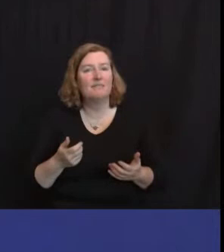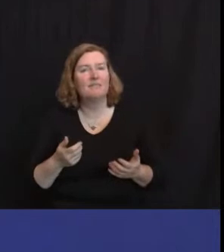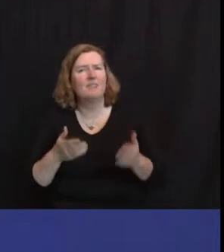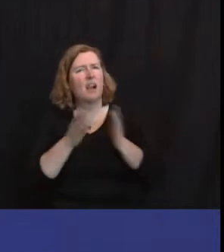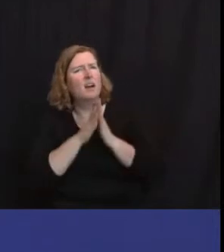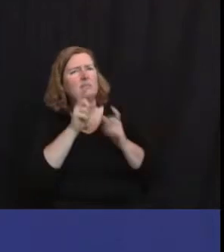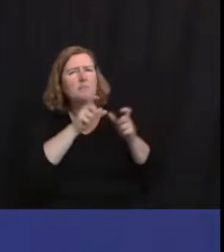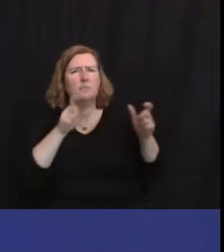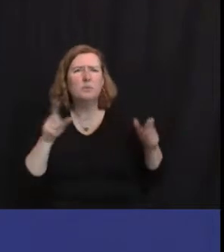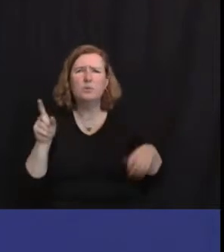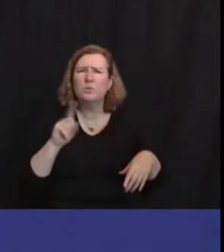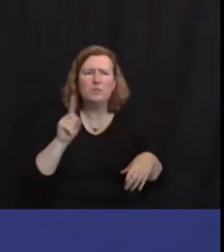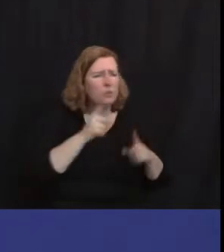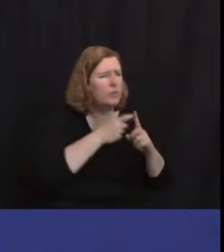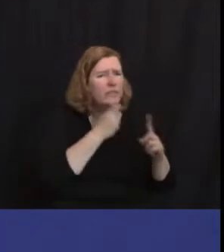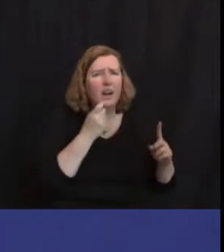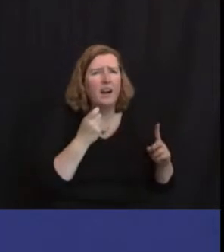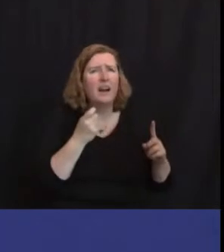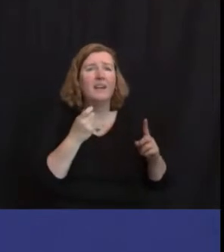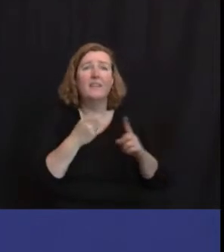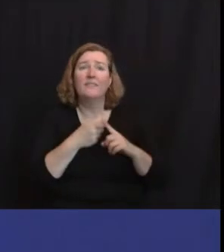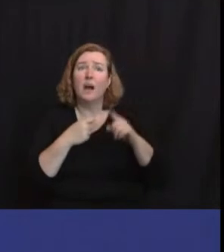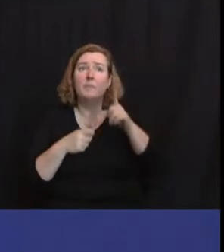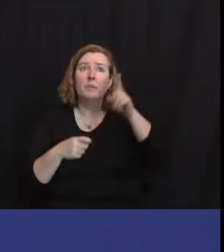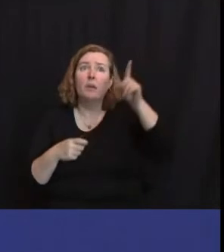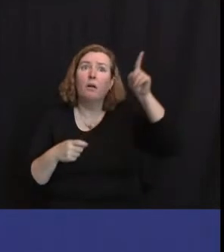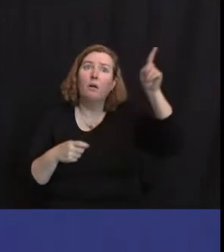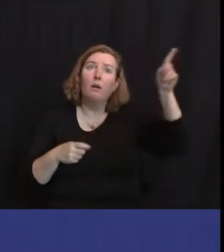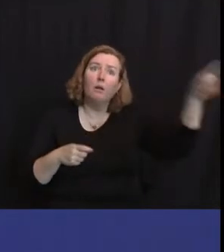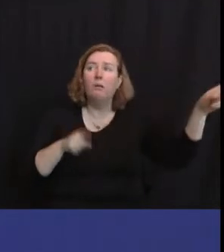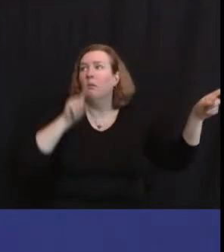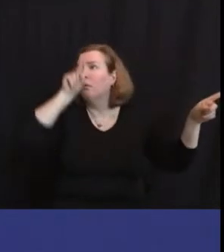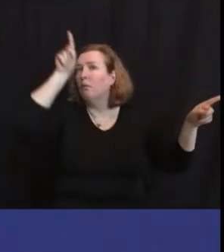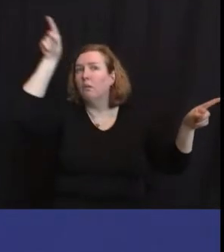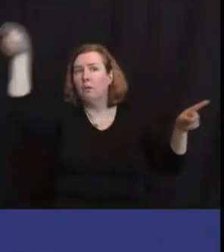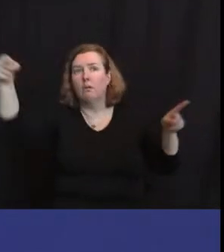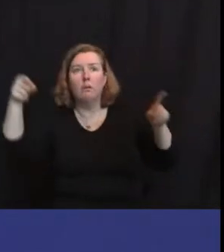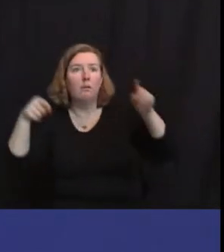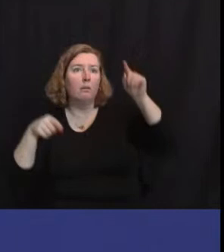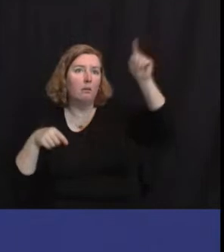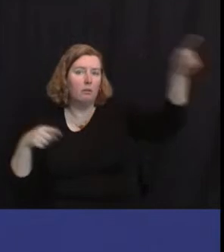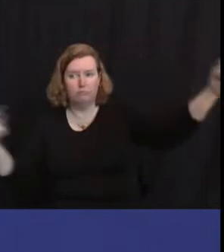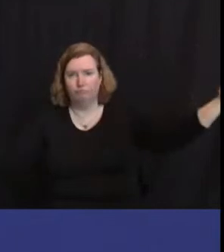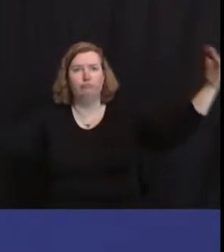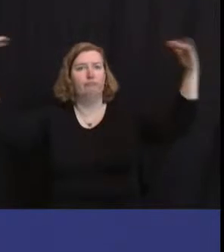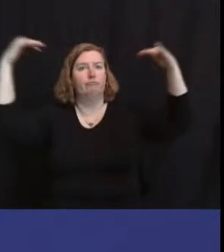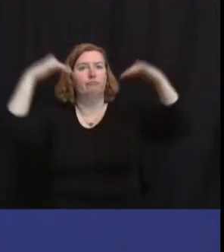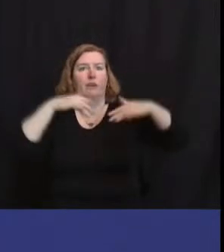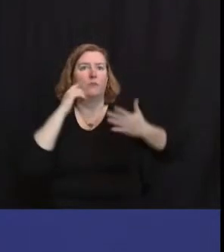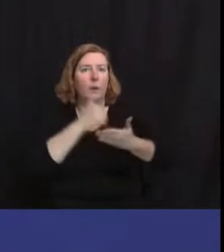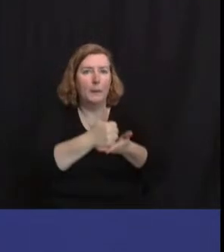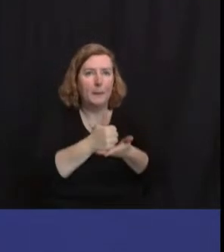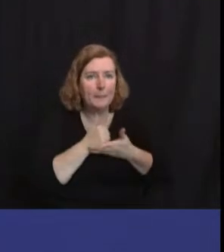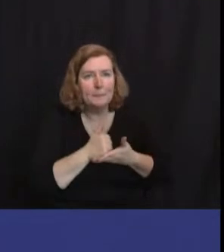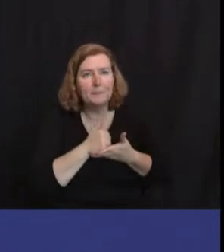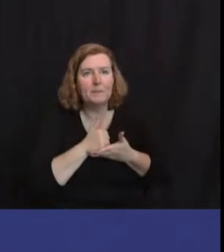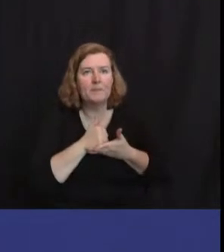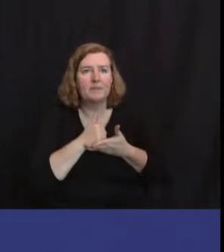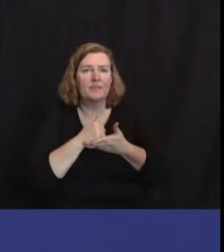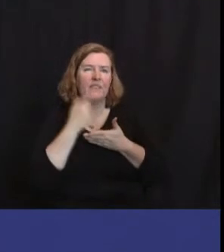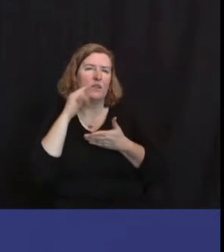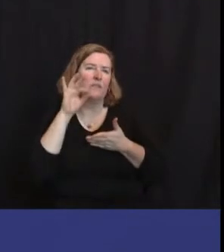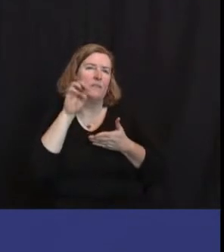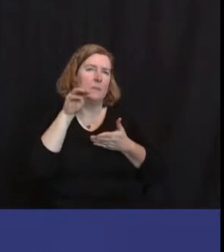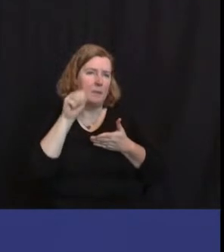hear stories. They're all over the country. And in some cases, they're coming back home. They're from New Jersey. It's